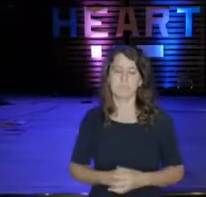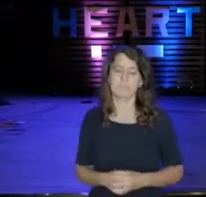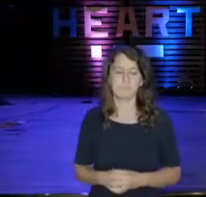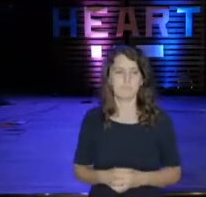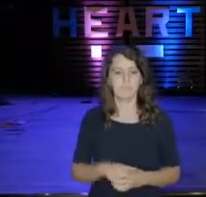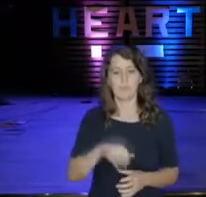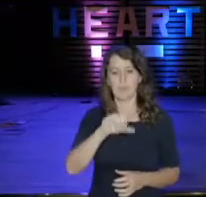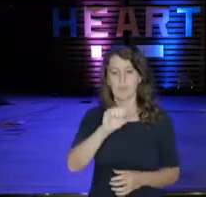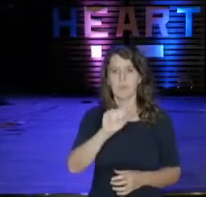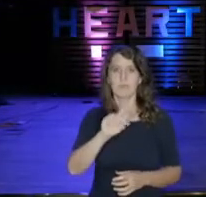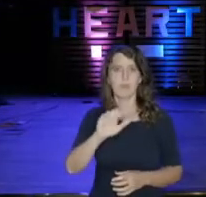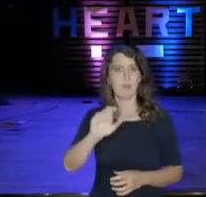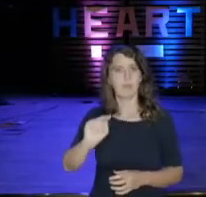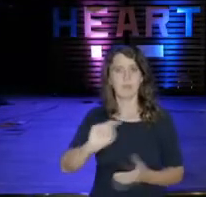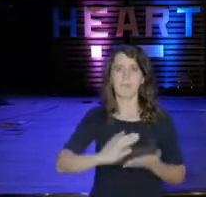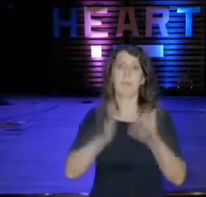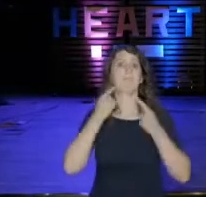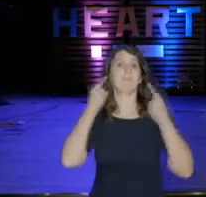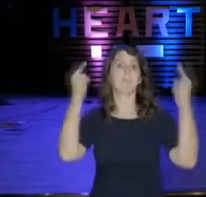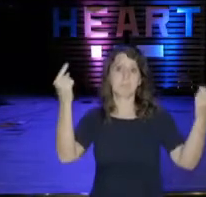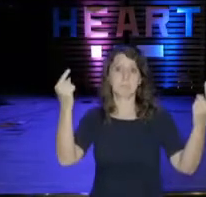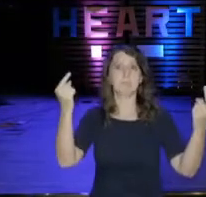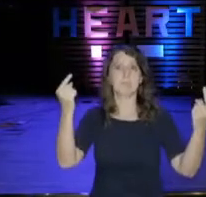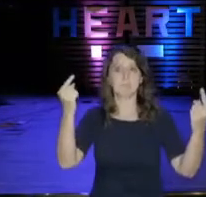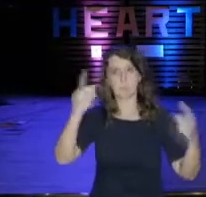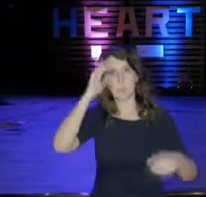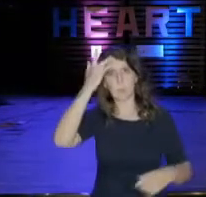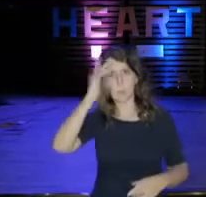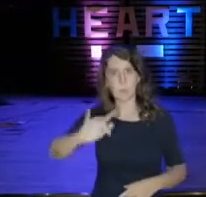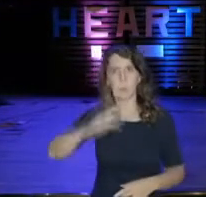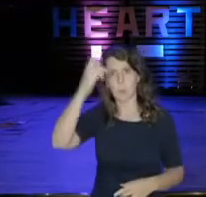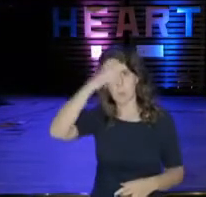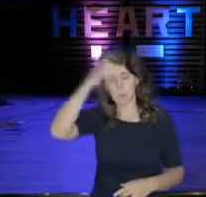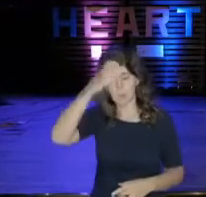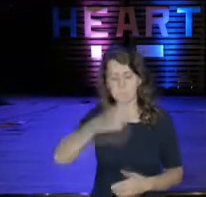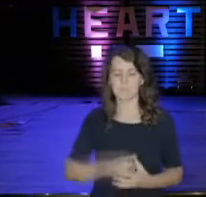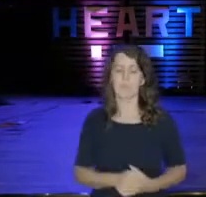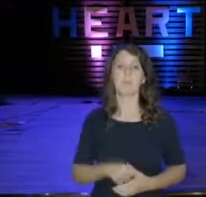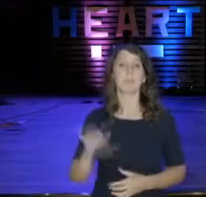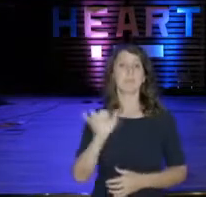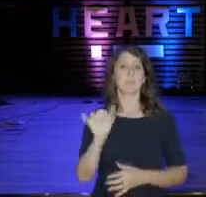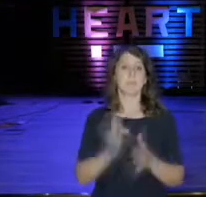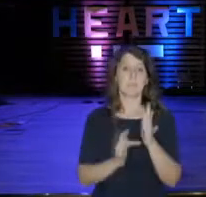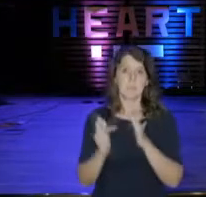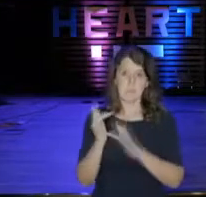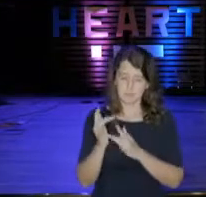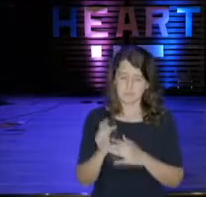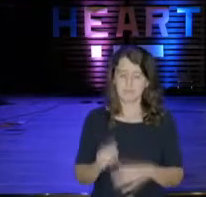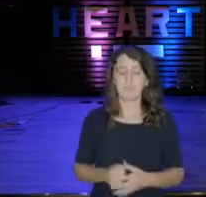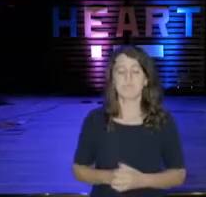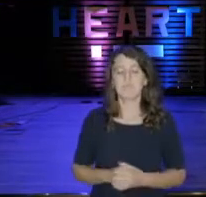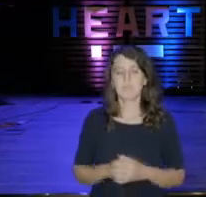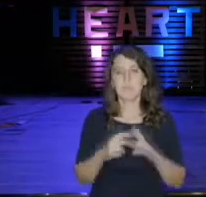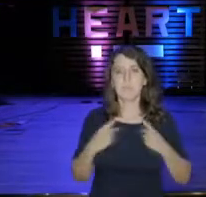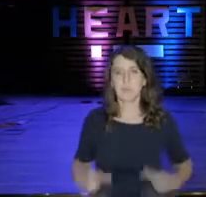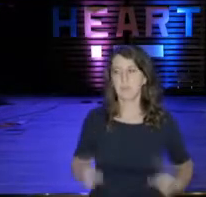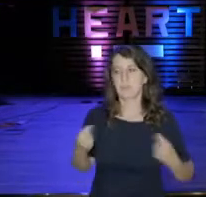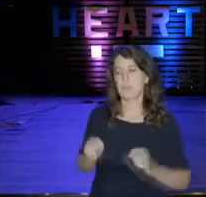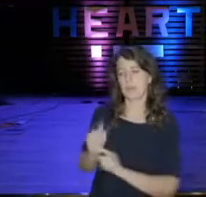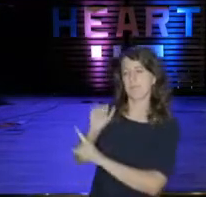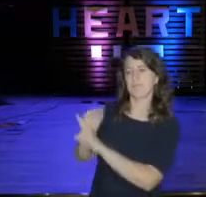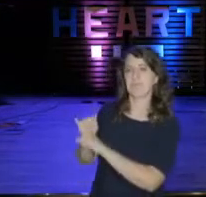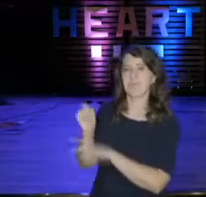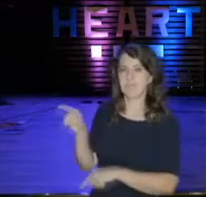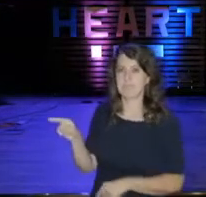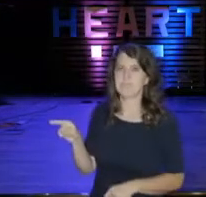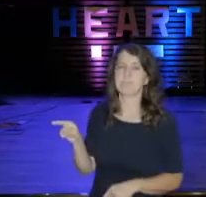grew. Same with Jesus here. So they go to Jesus. They're trying to trap him.